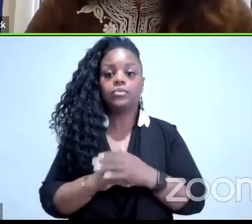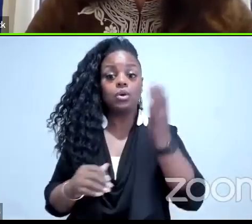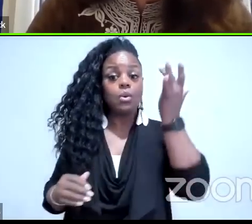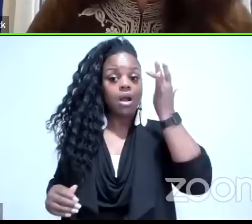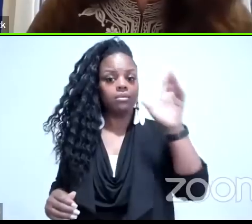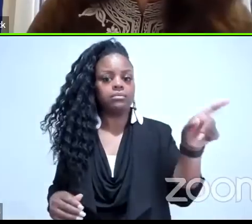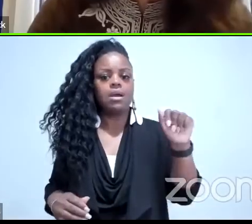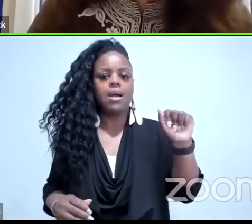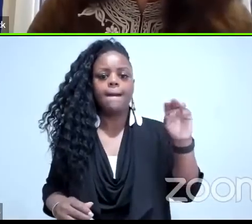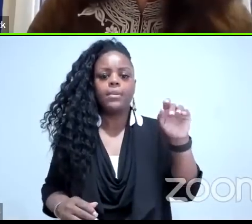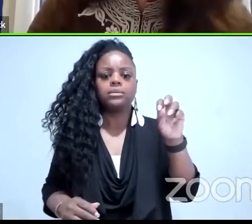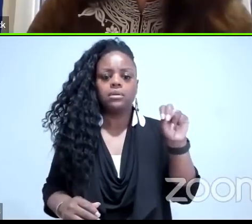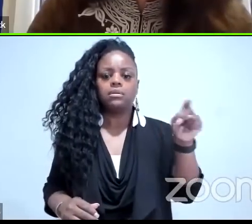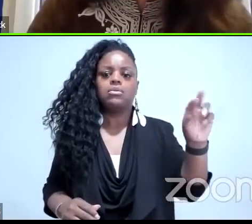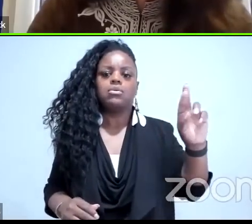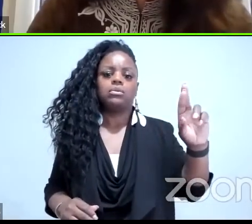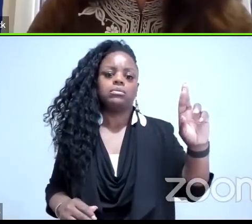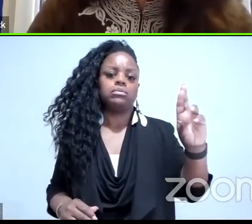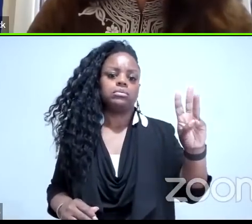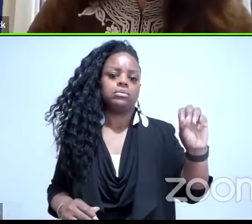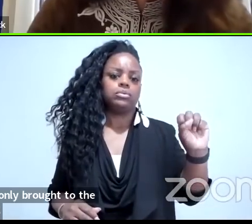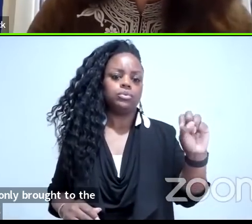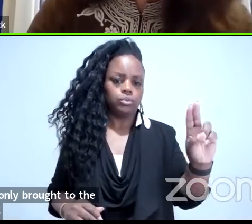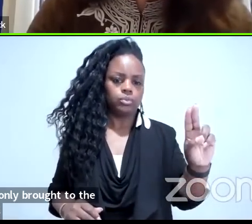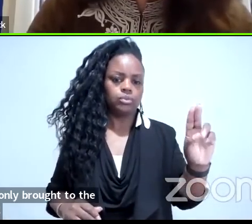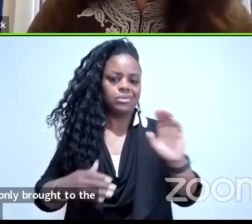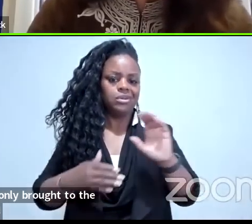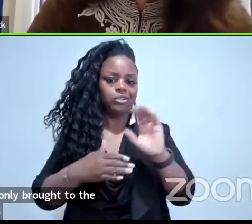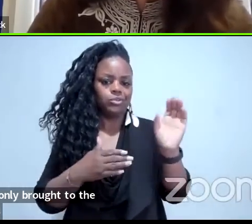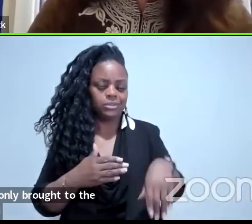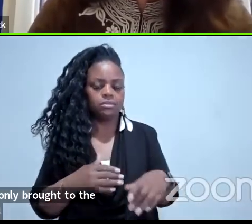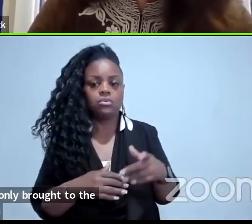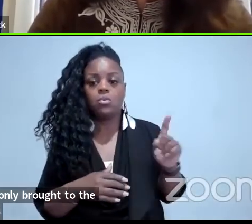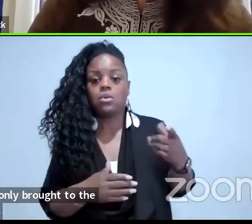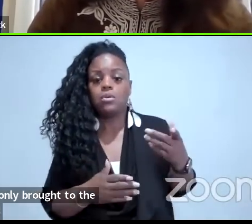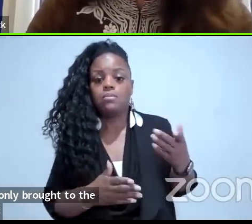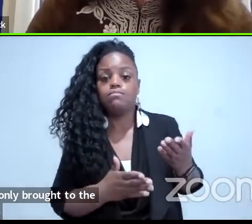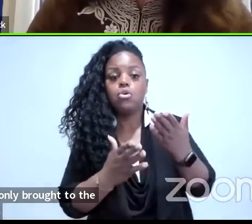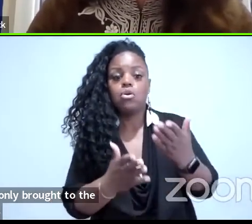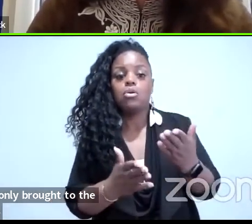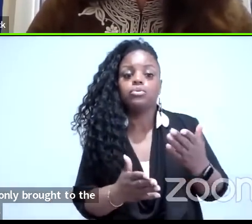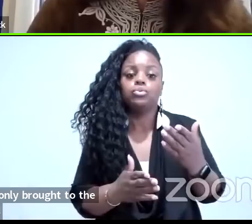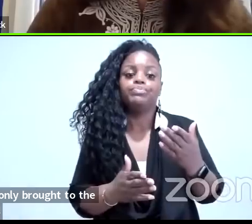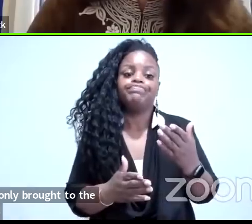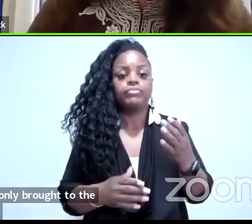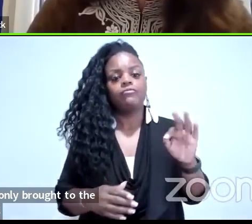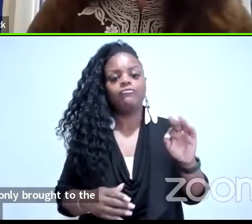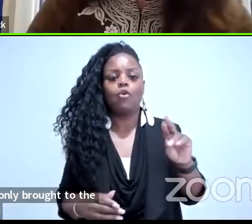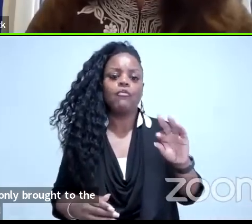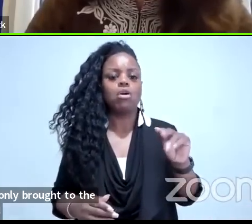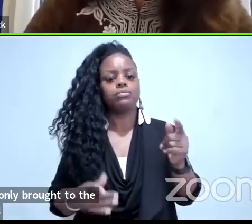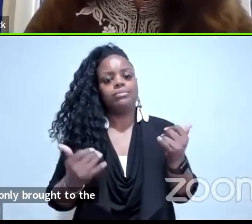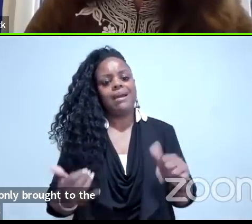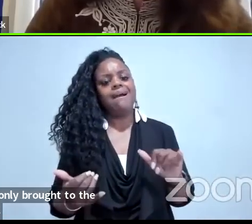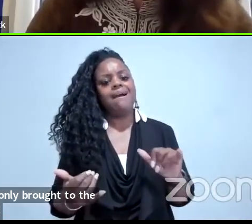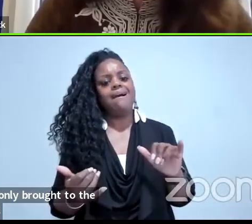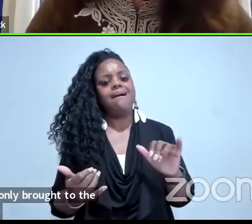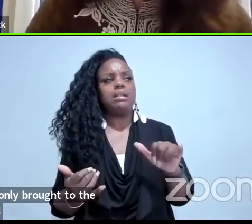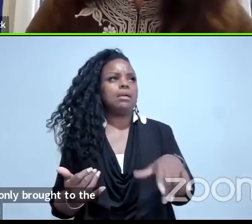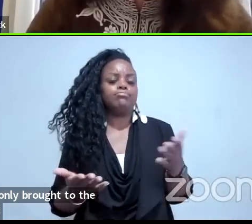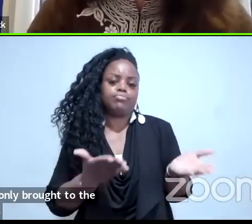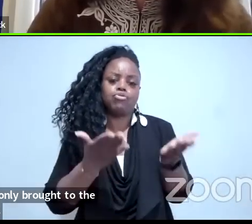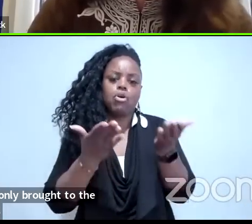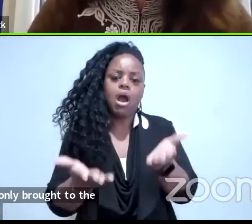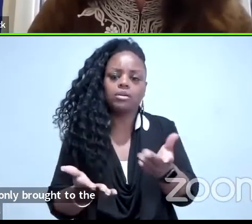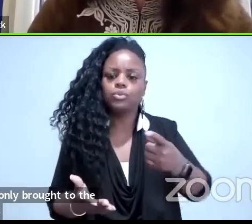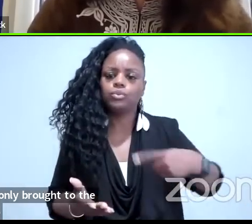be front page of the New York Times and have, you know, countdowns to their election. And, you know, I want to thank them for doing that